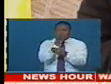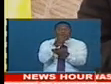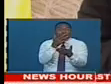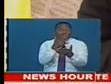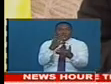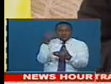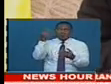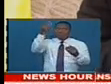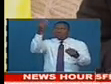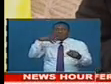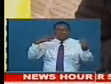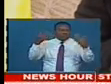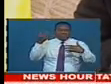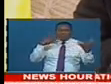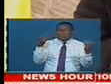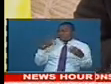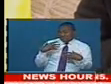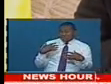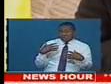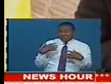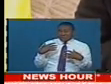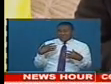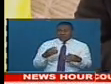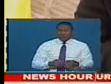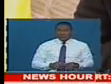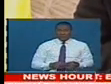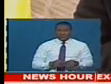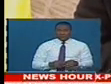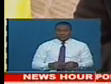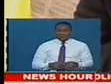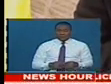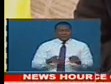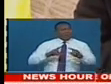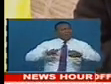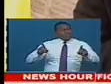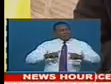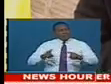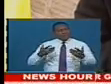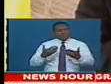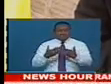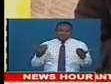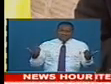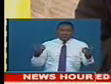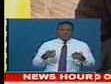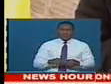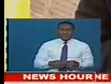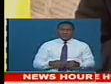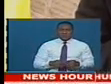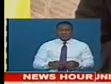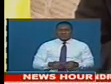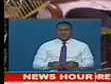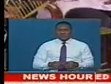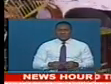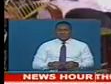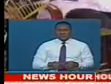to tell us what's going on in terms of different phenomena, different physical phenomena in outer